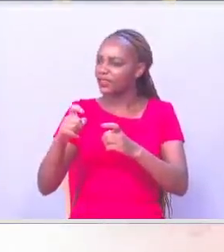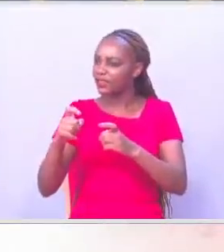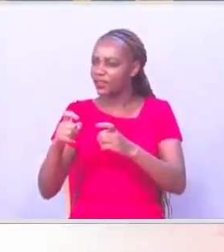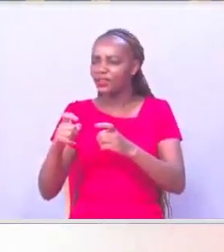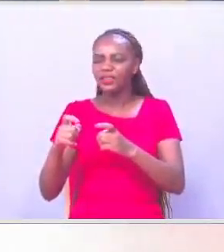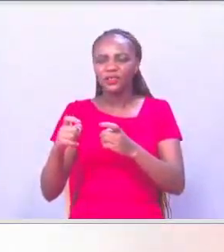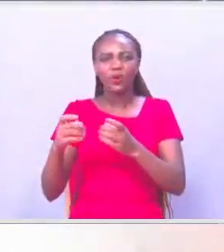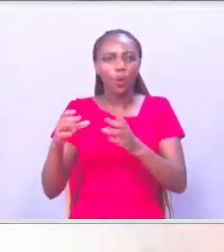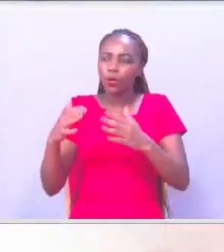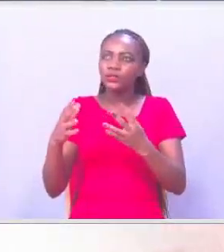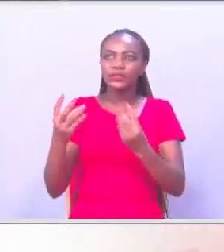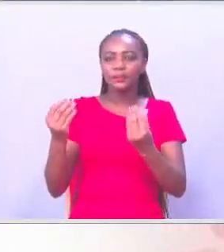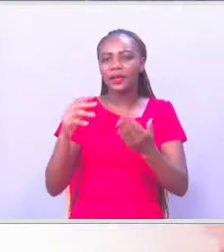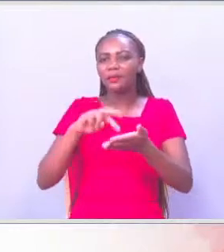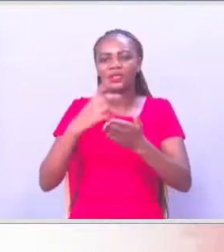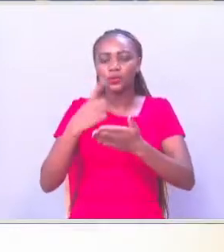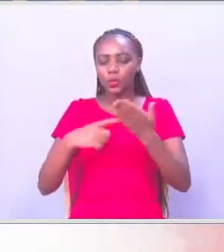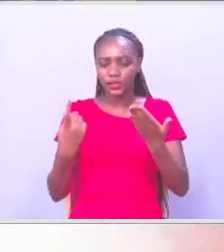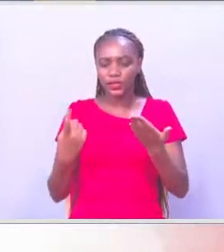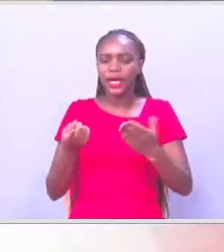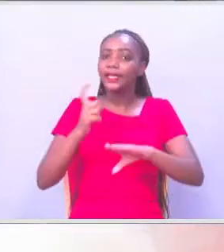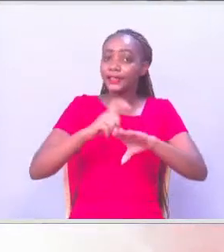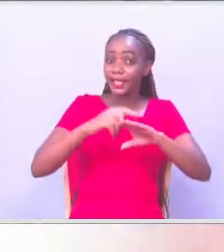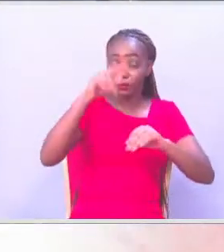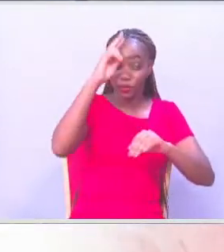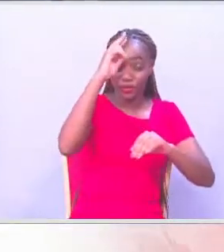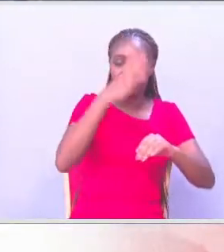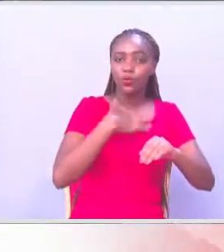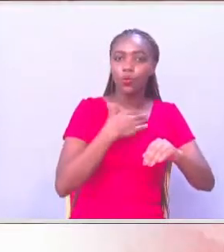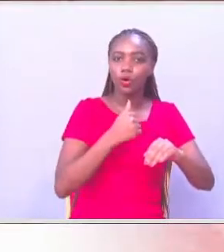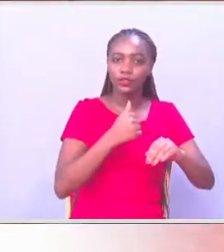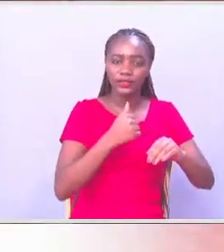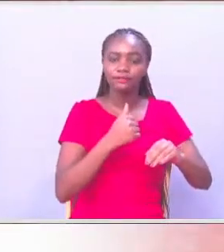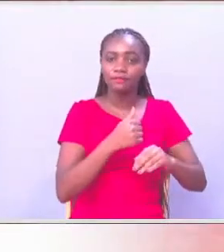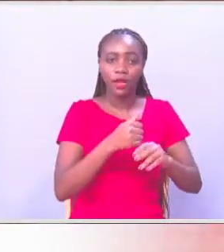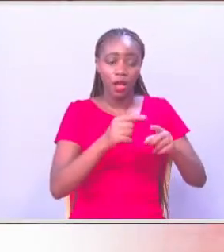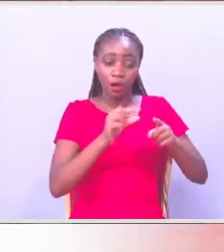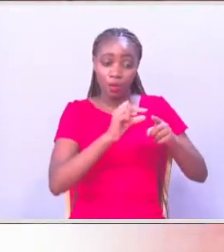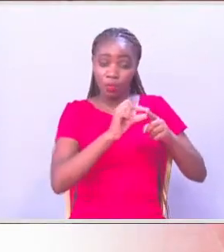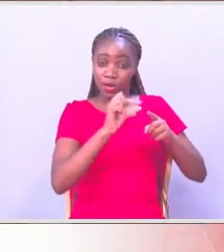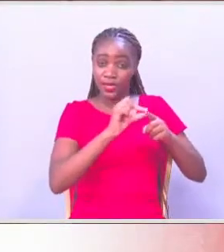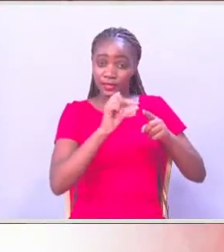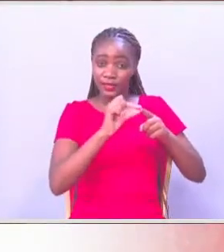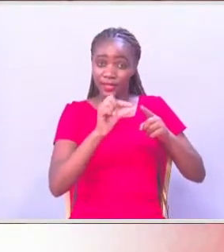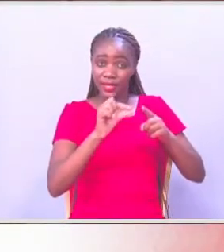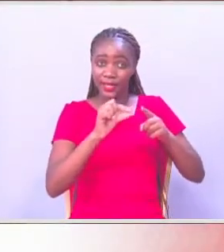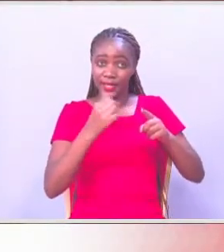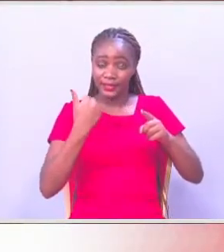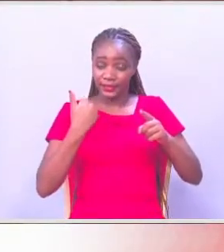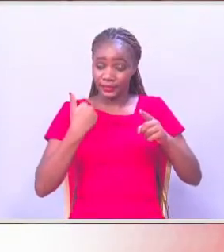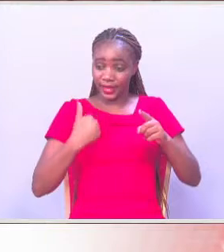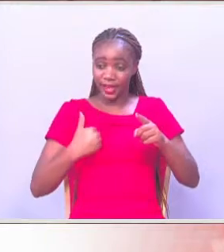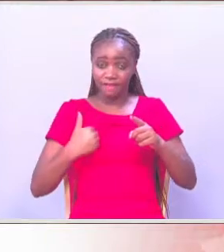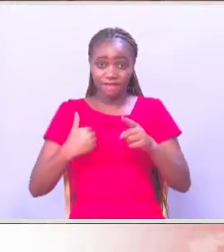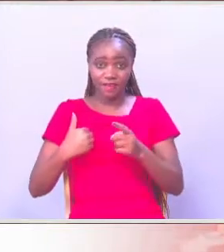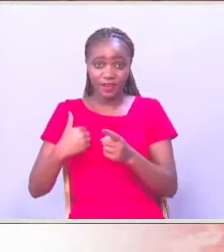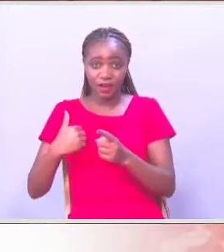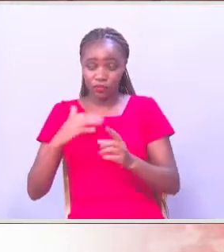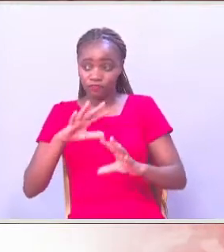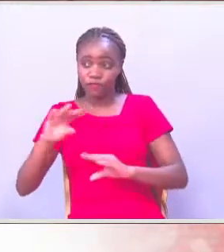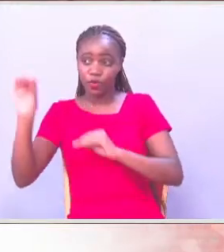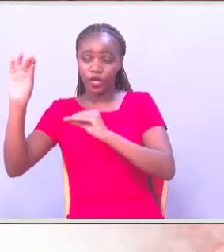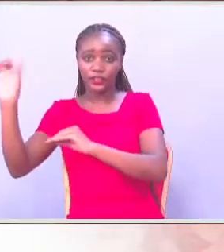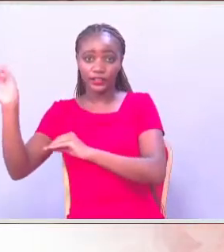simply means wakati polisi wanataka risasi, ni mimi nilikuwa nikitumwa Nairobi mahali